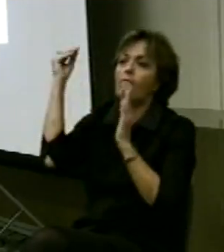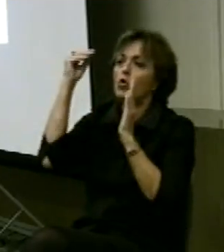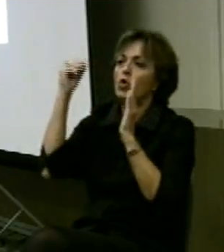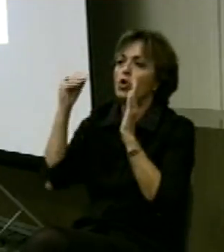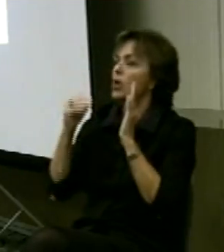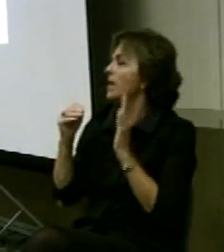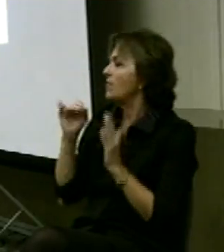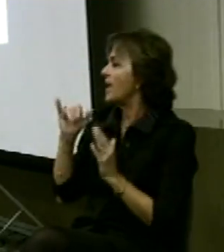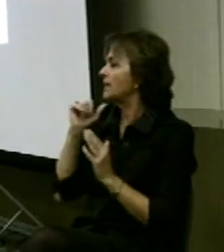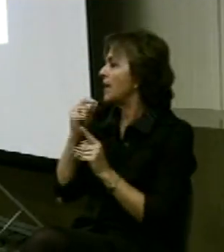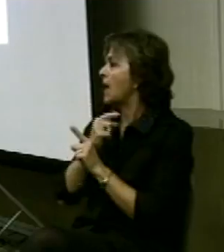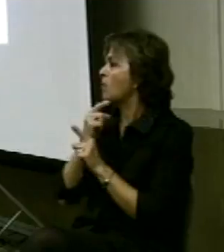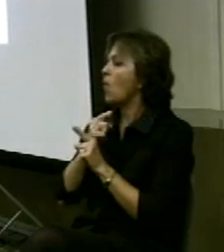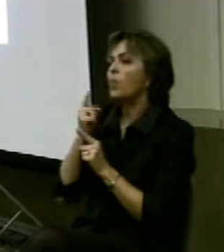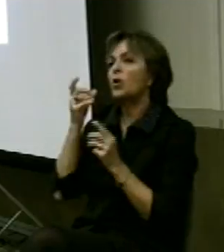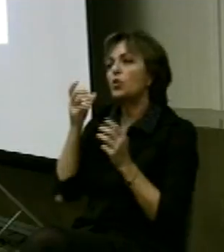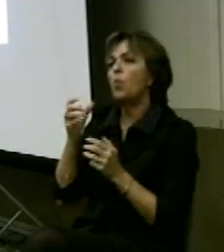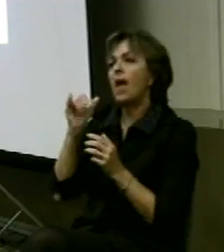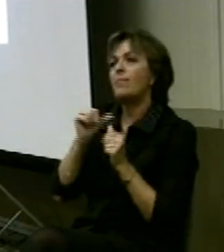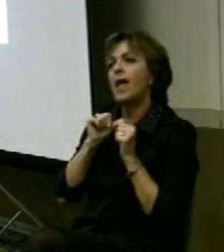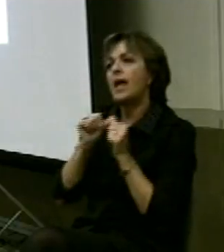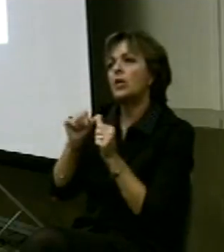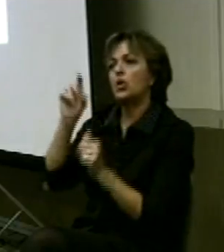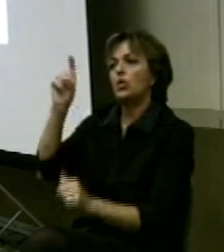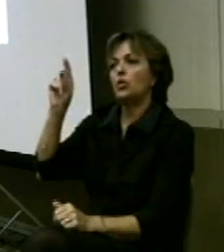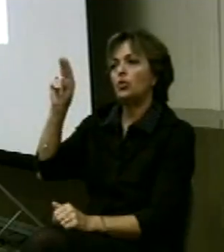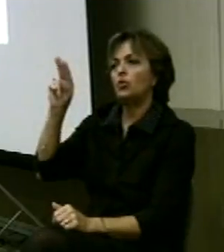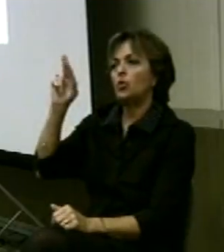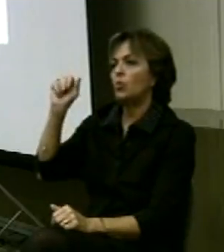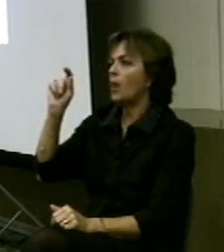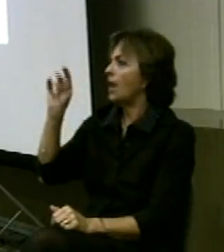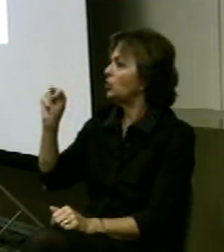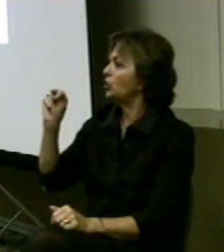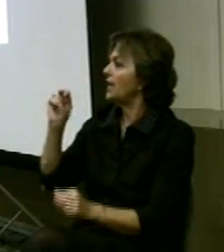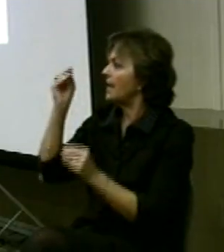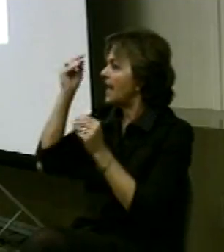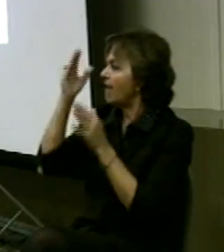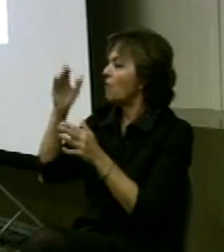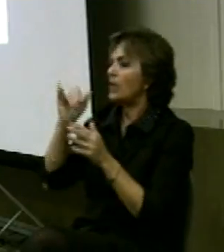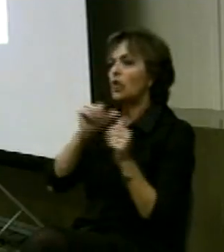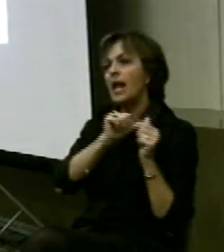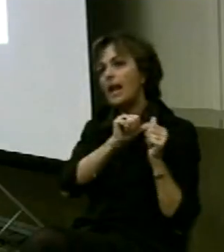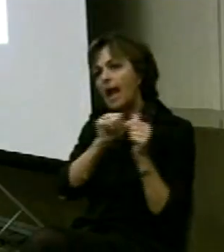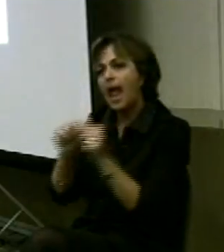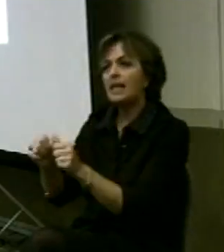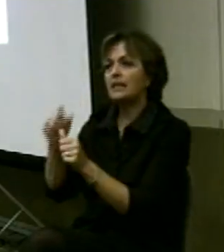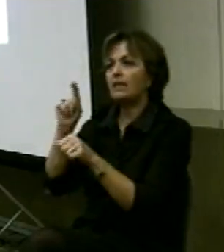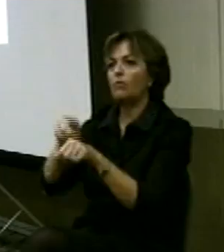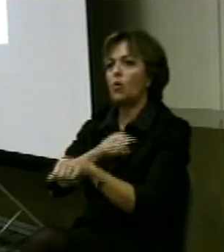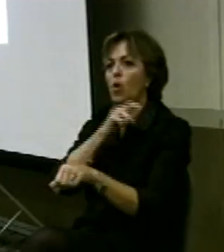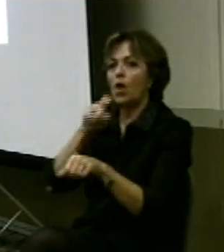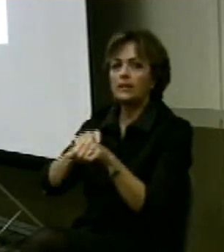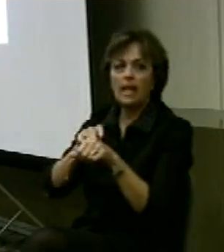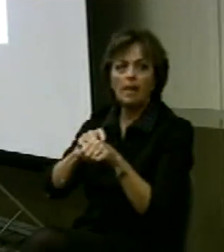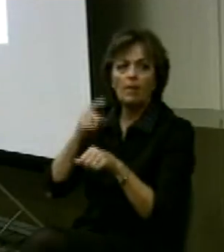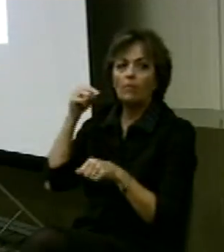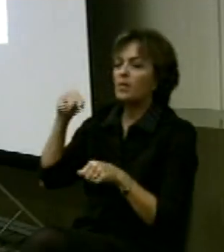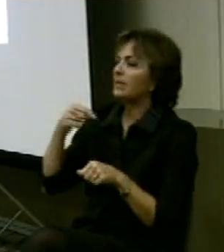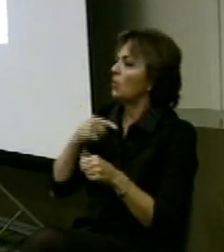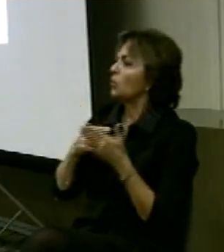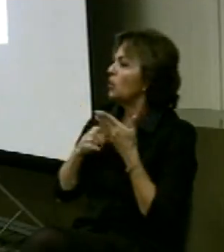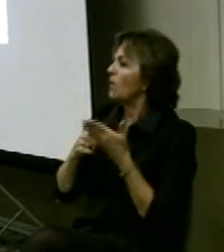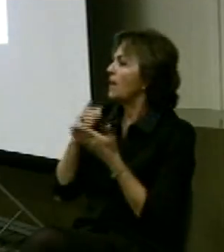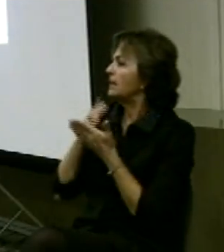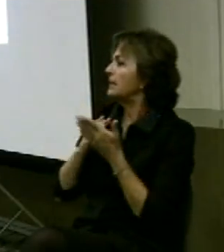be appropriate because you would want that duration information because it was something that lasted for a long time. For this, we're talking about some